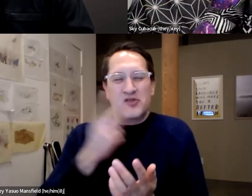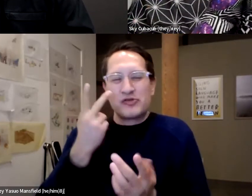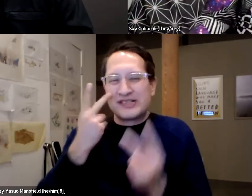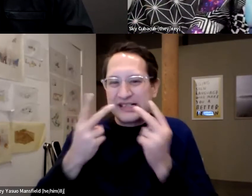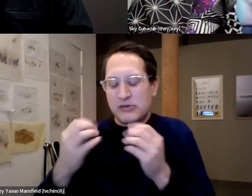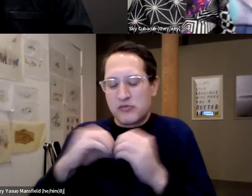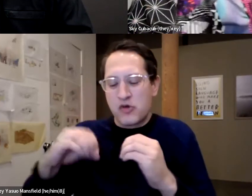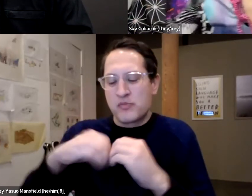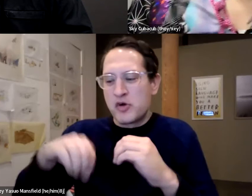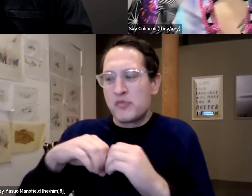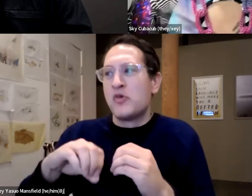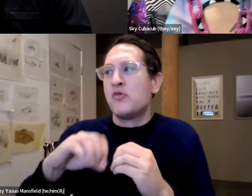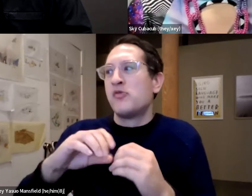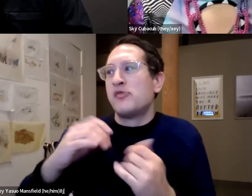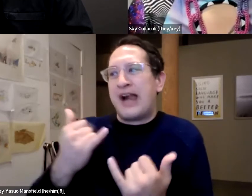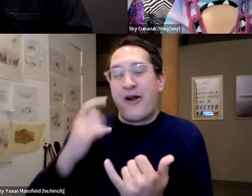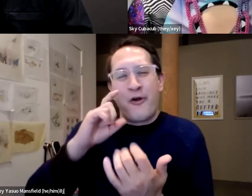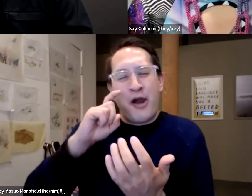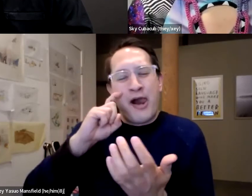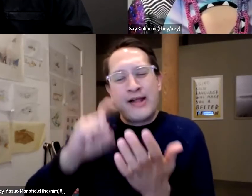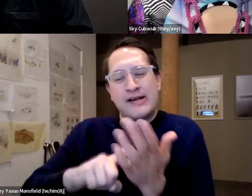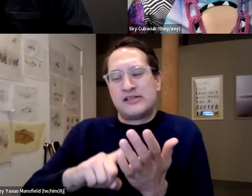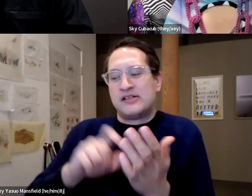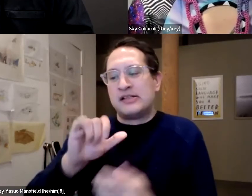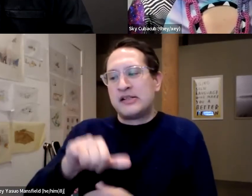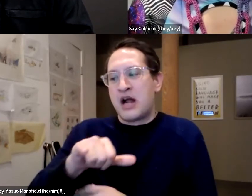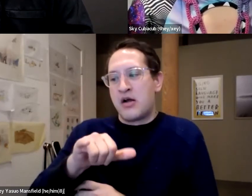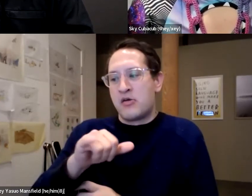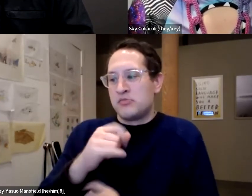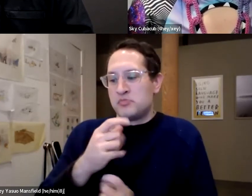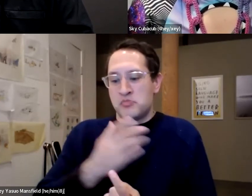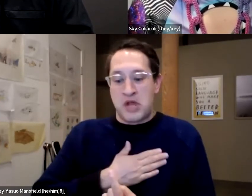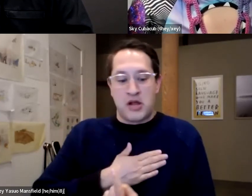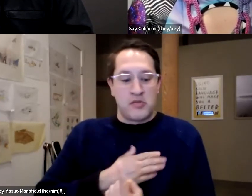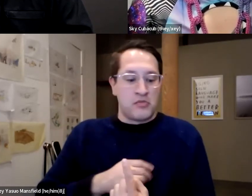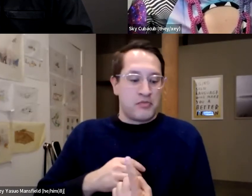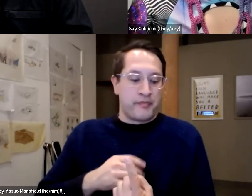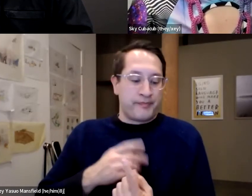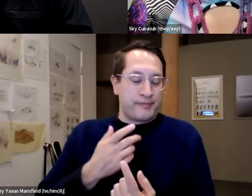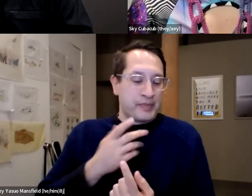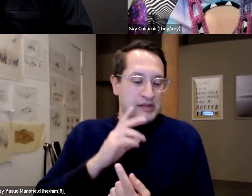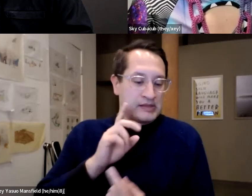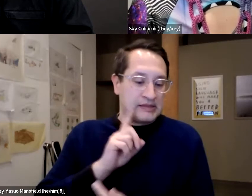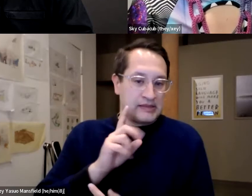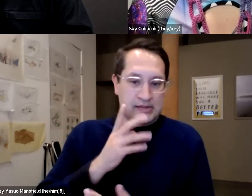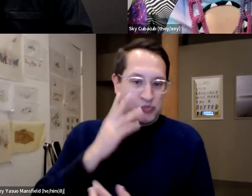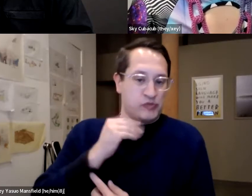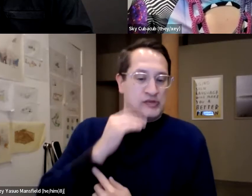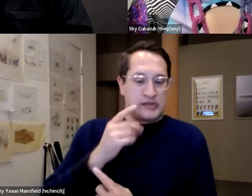It's what we see more and more. And now acknowledging that